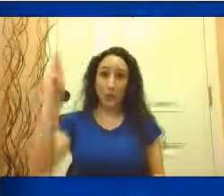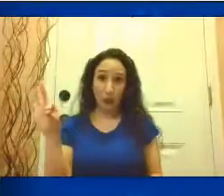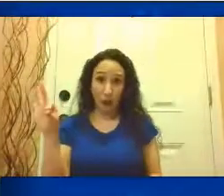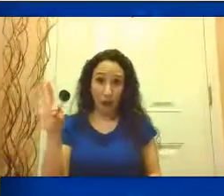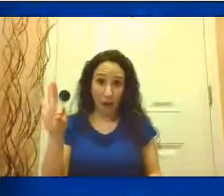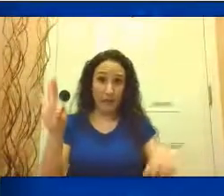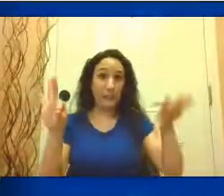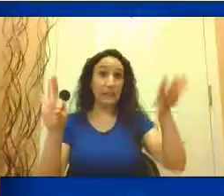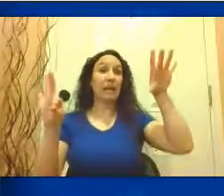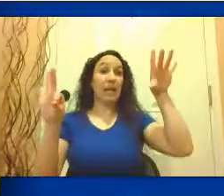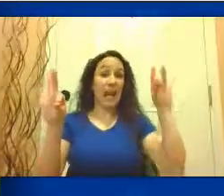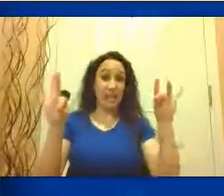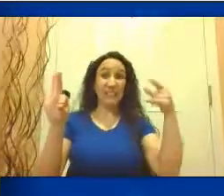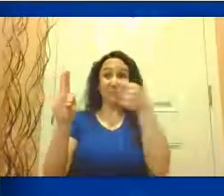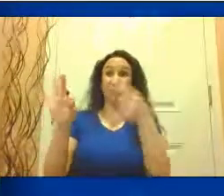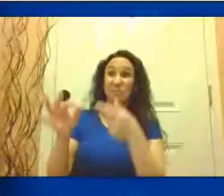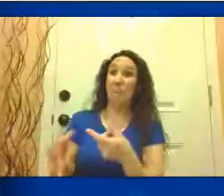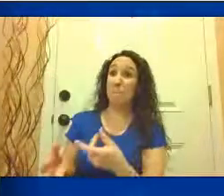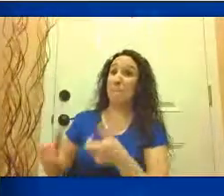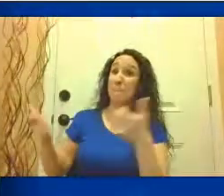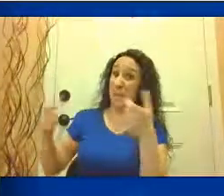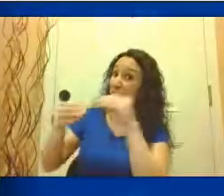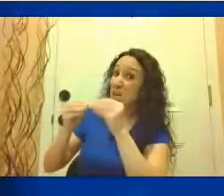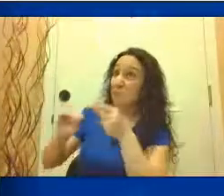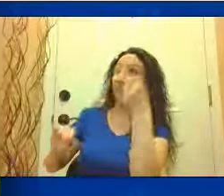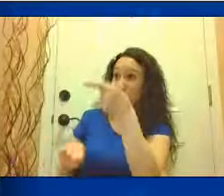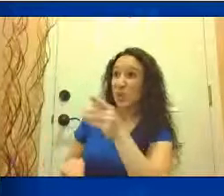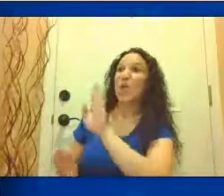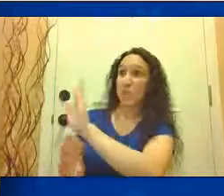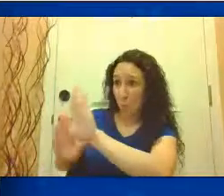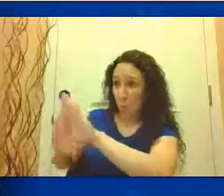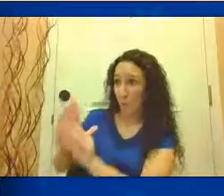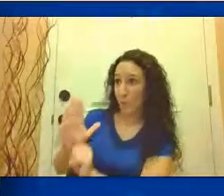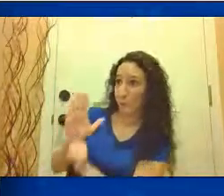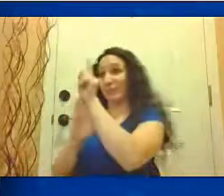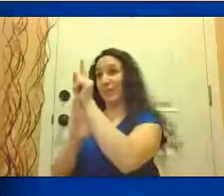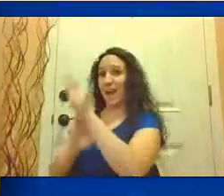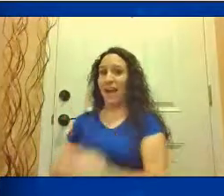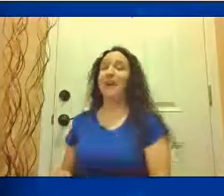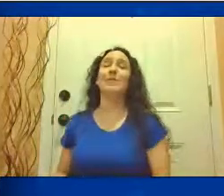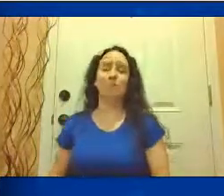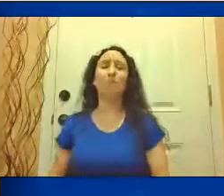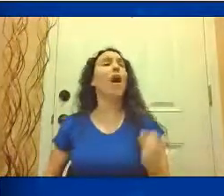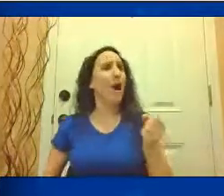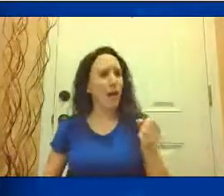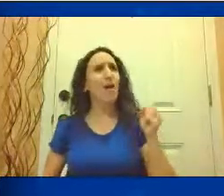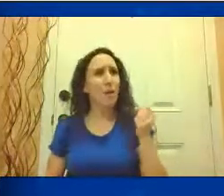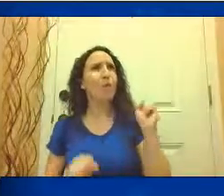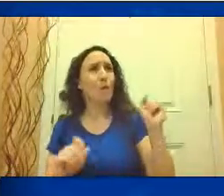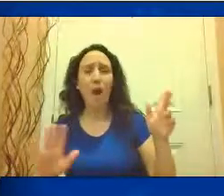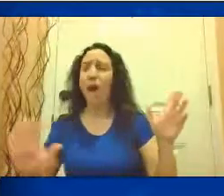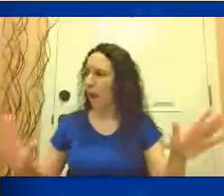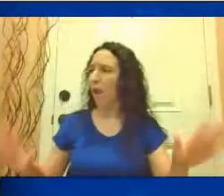Since 9 is more than 8, your door is taller, brother. Settled then.